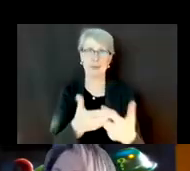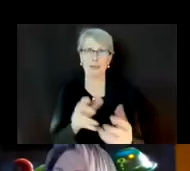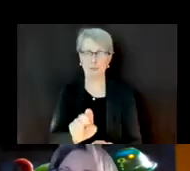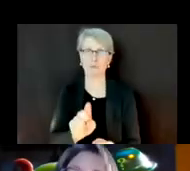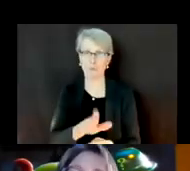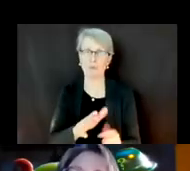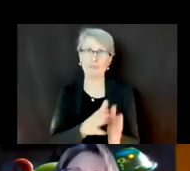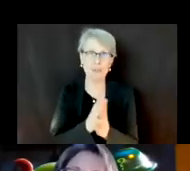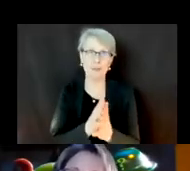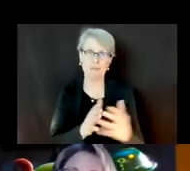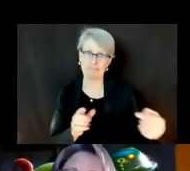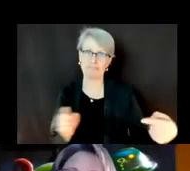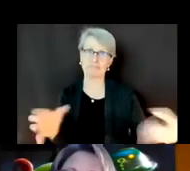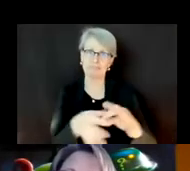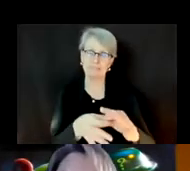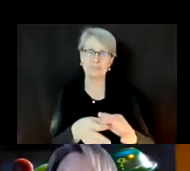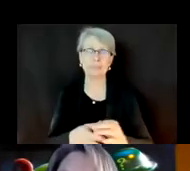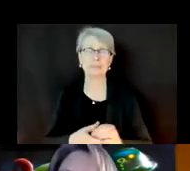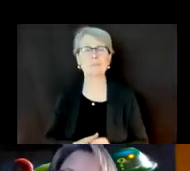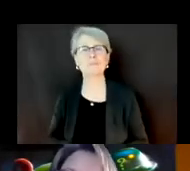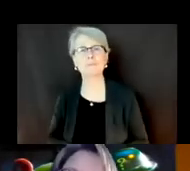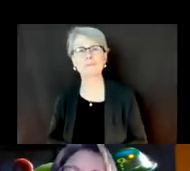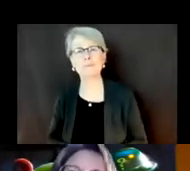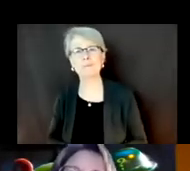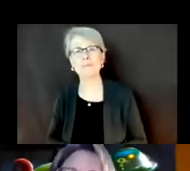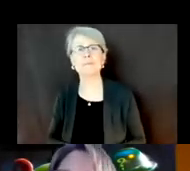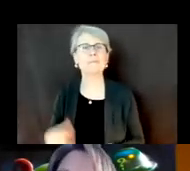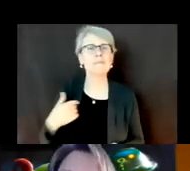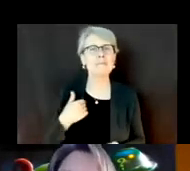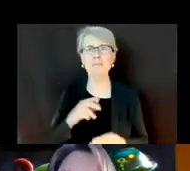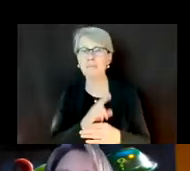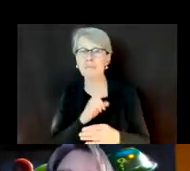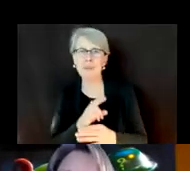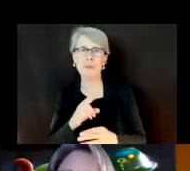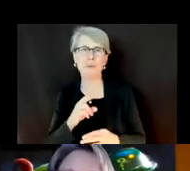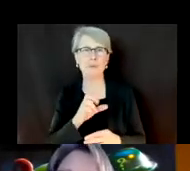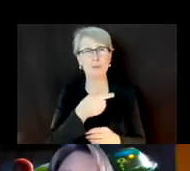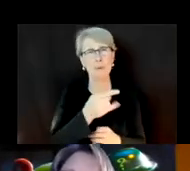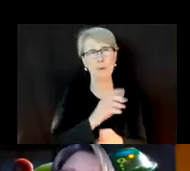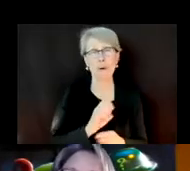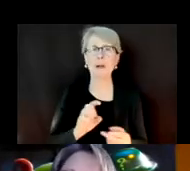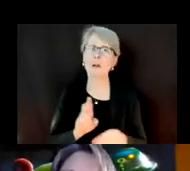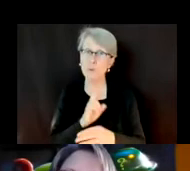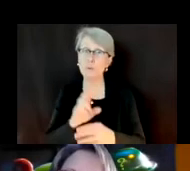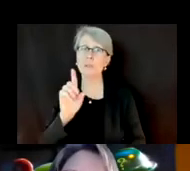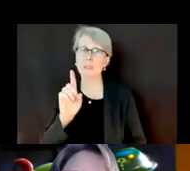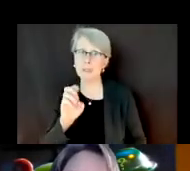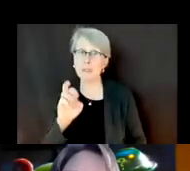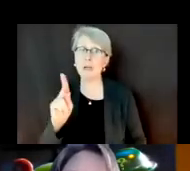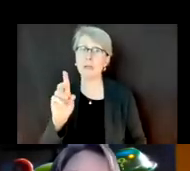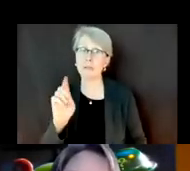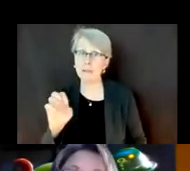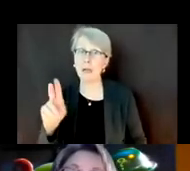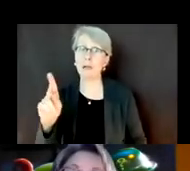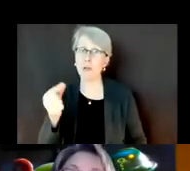I've tried to get out of, just always using Google, and I've used DuckDuckGo, which again, they strip all those personalization factors